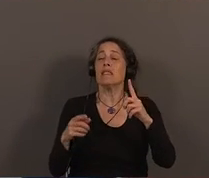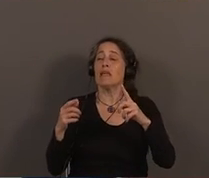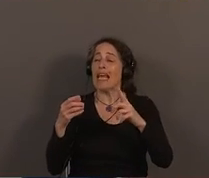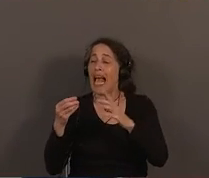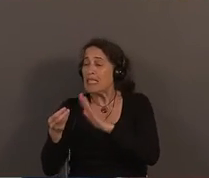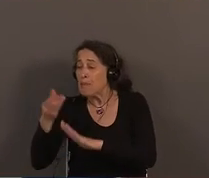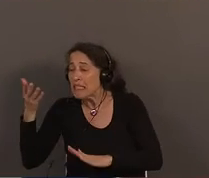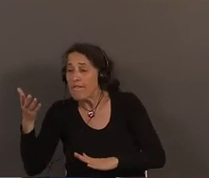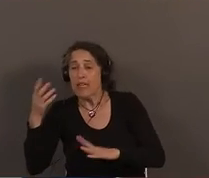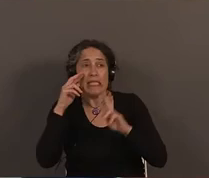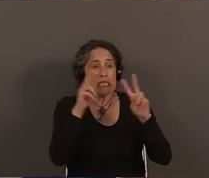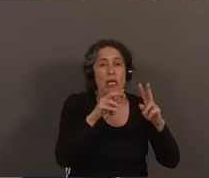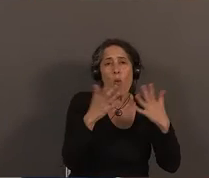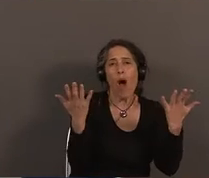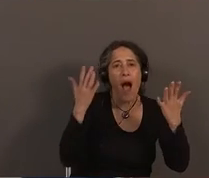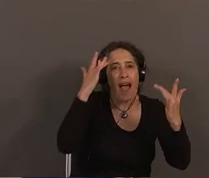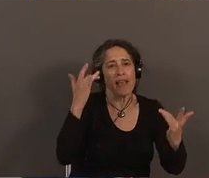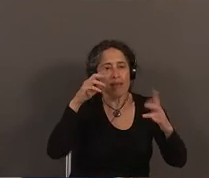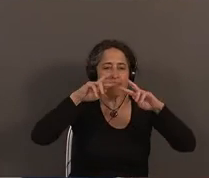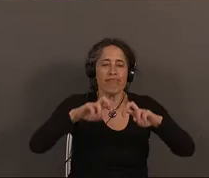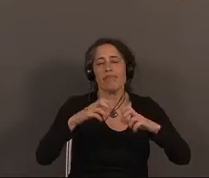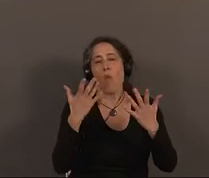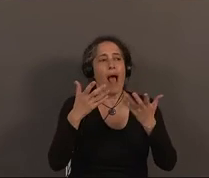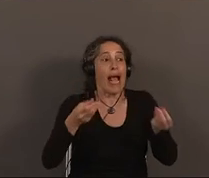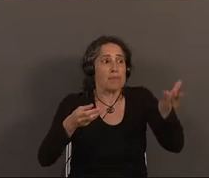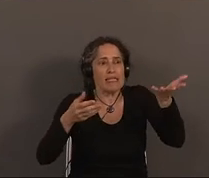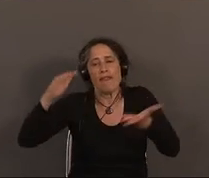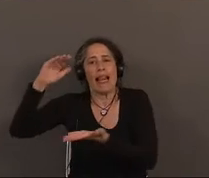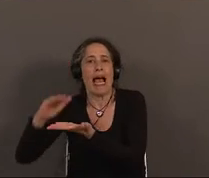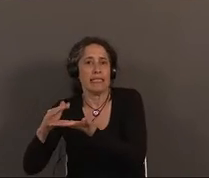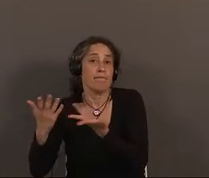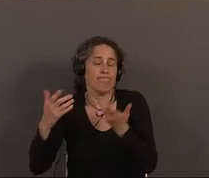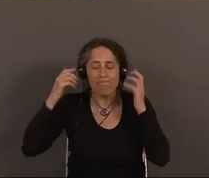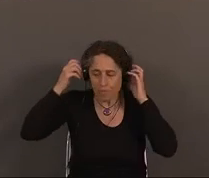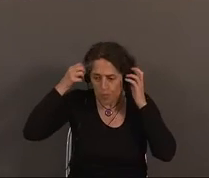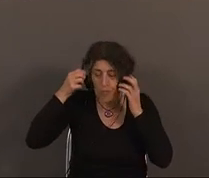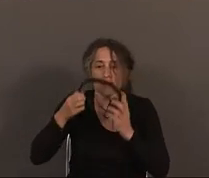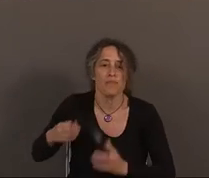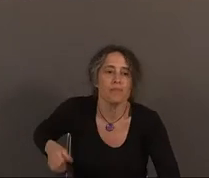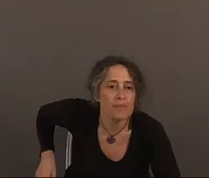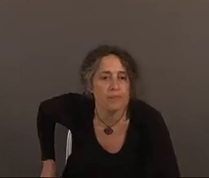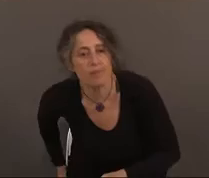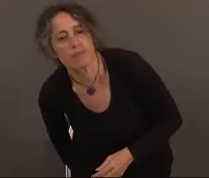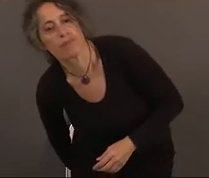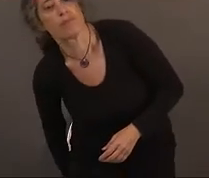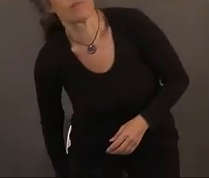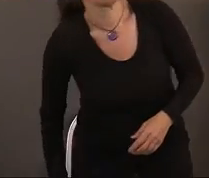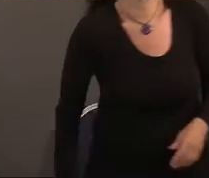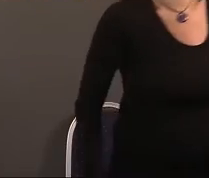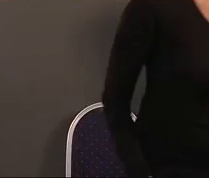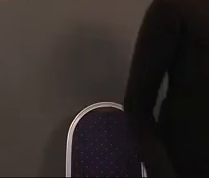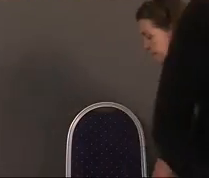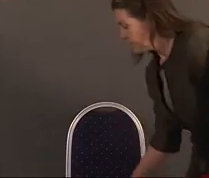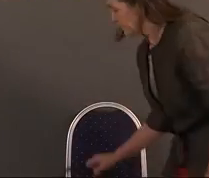expensive, that why it has been more expensive. How do you think it will affect data consumption all over Europe? Do you think